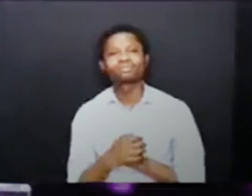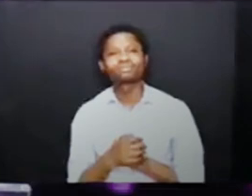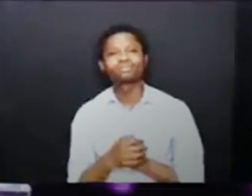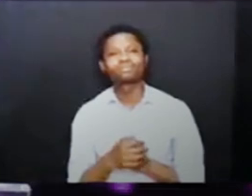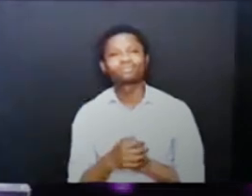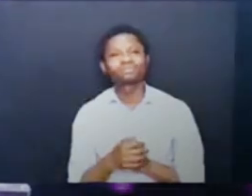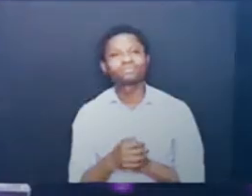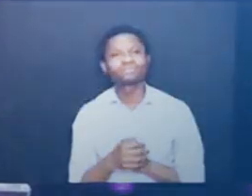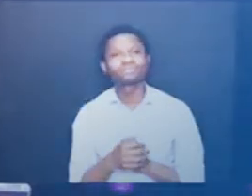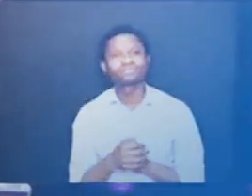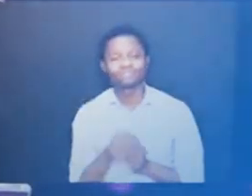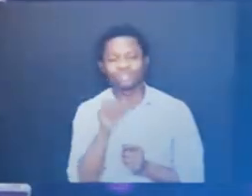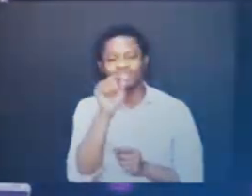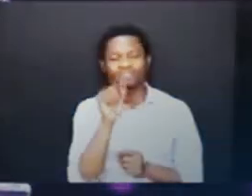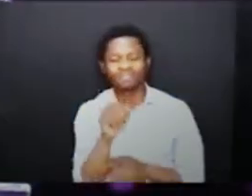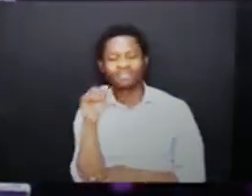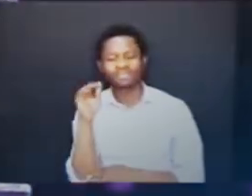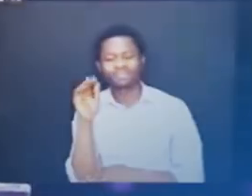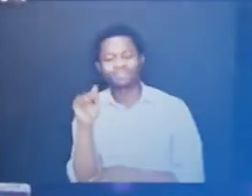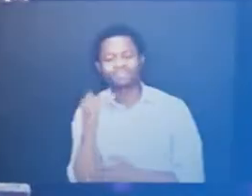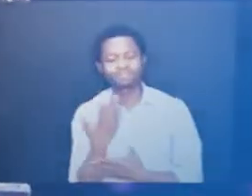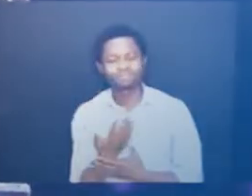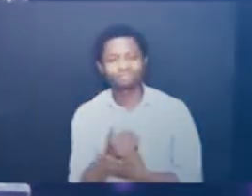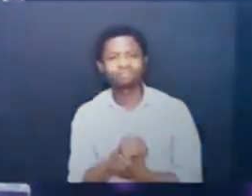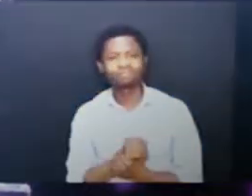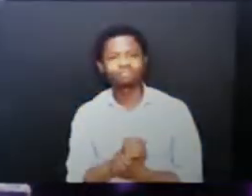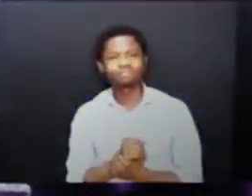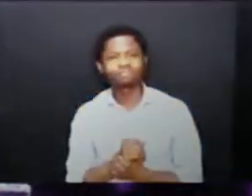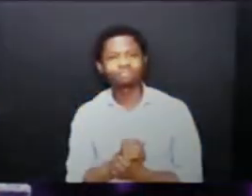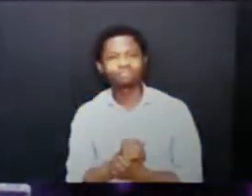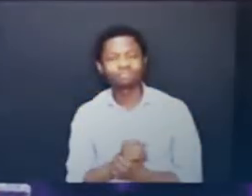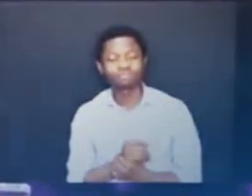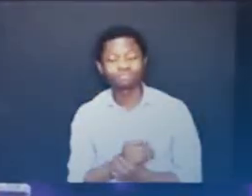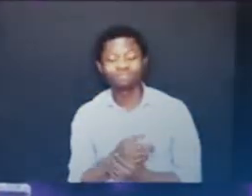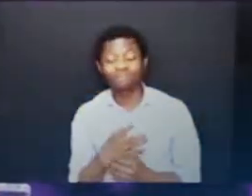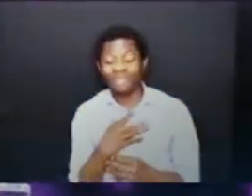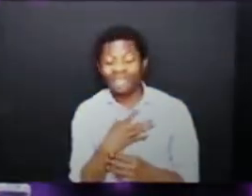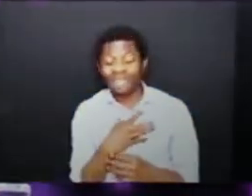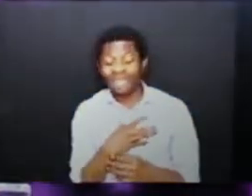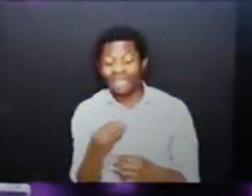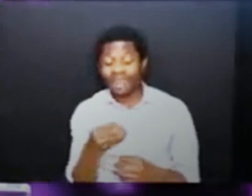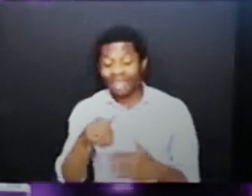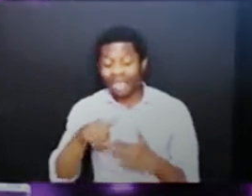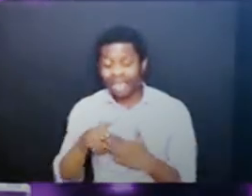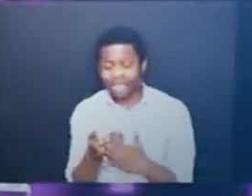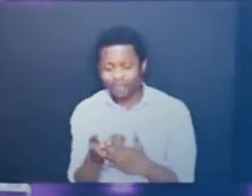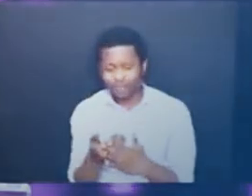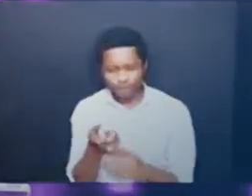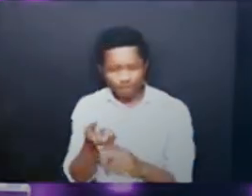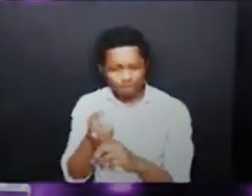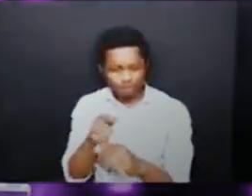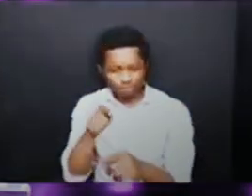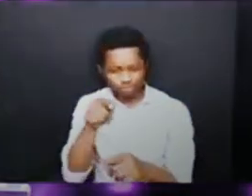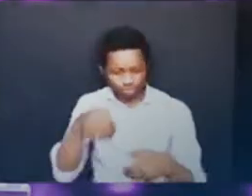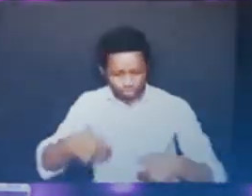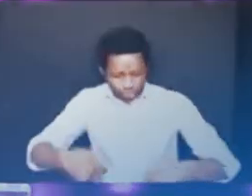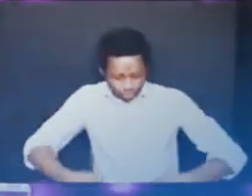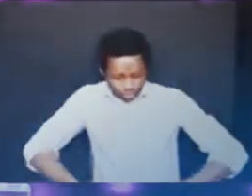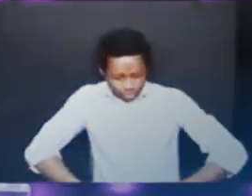general? And then verse 15. Dunum. And how from infancy, at that